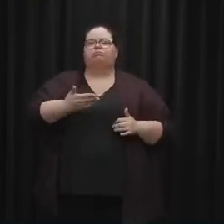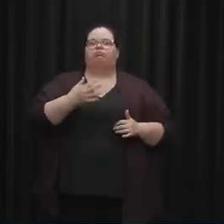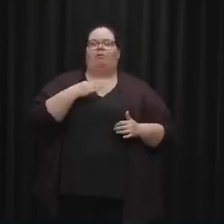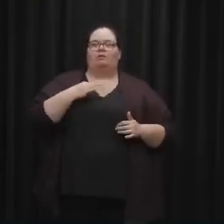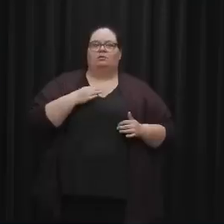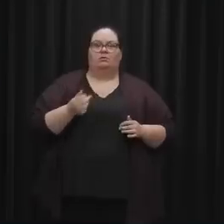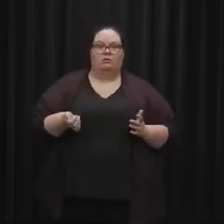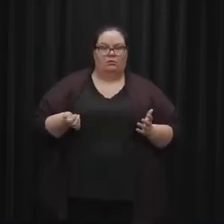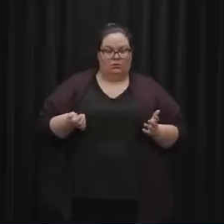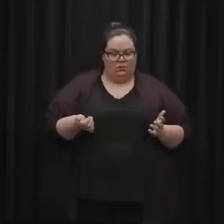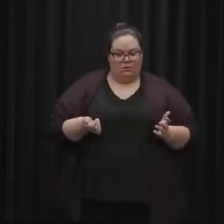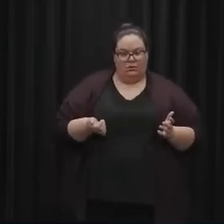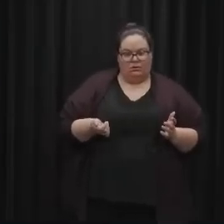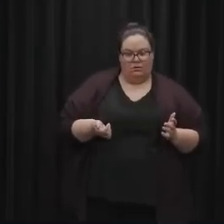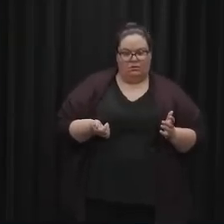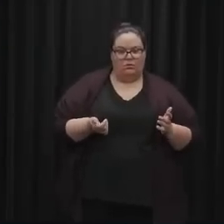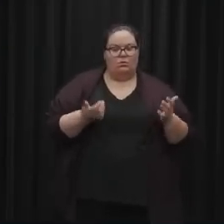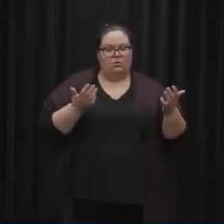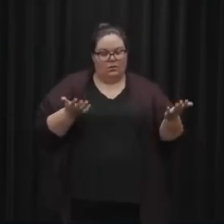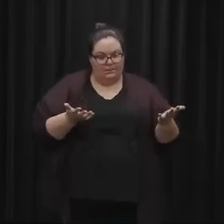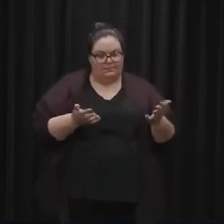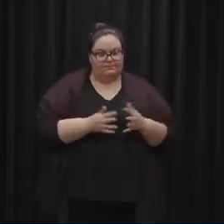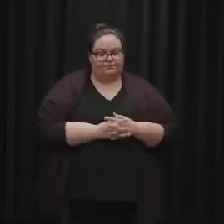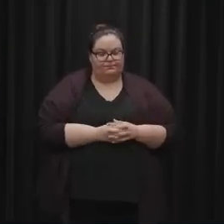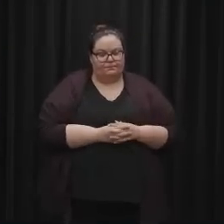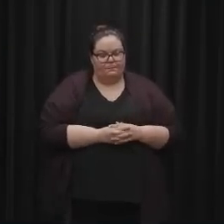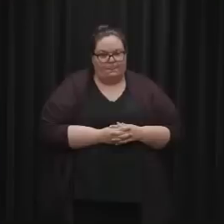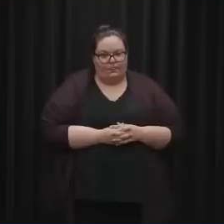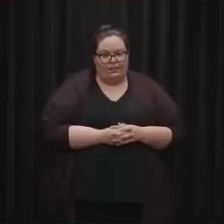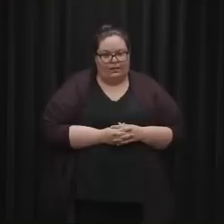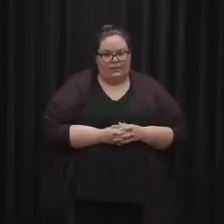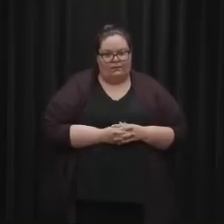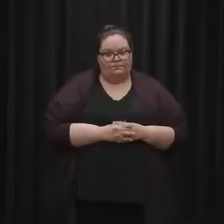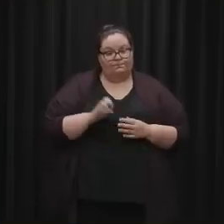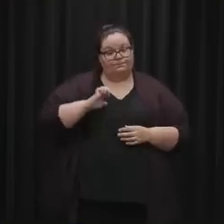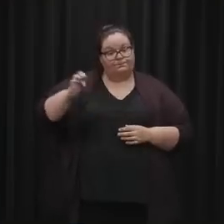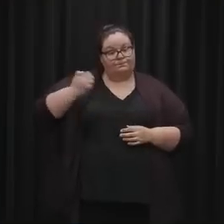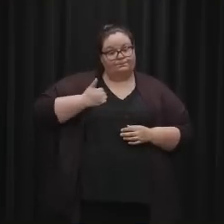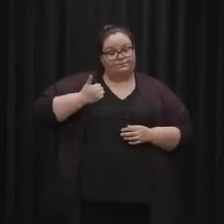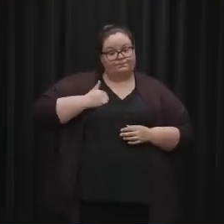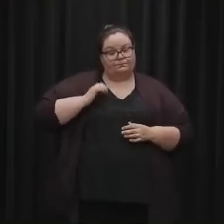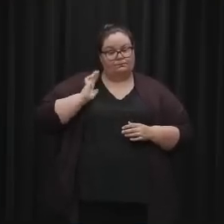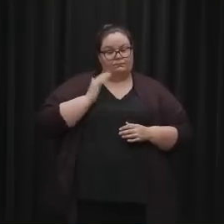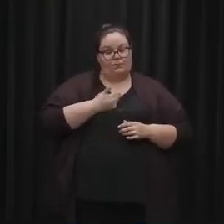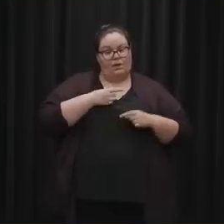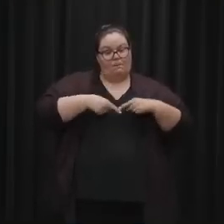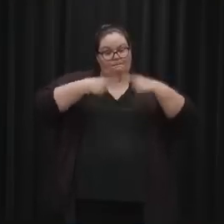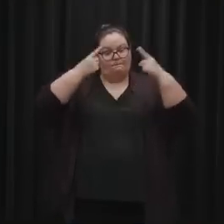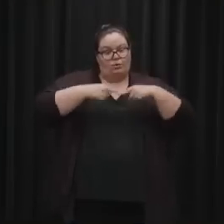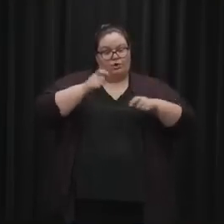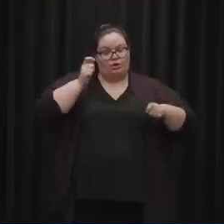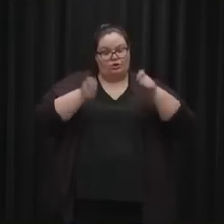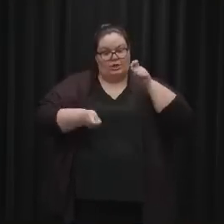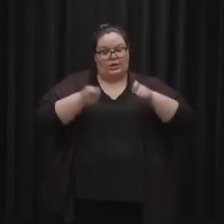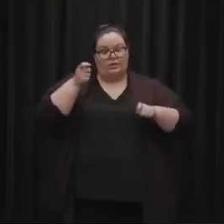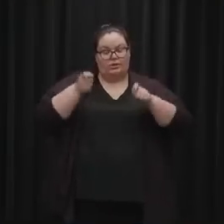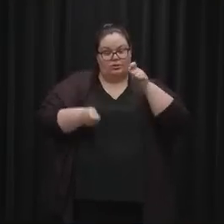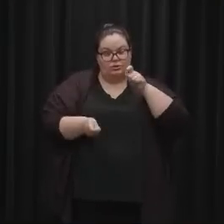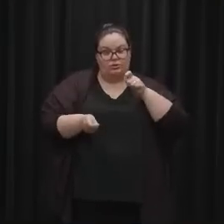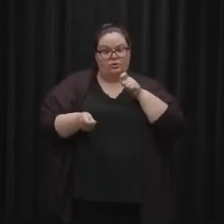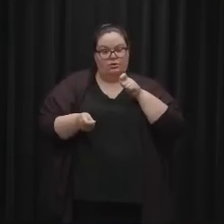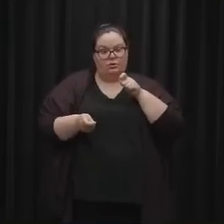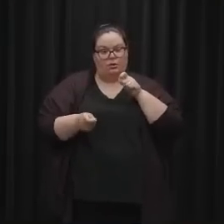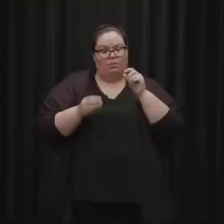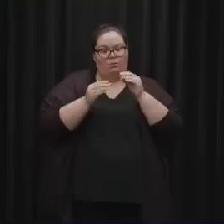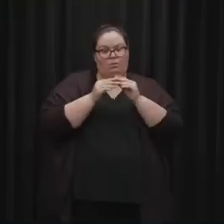Well, certainly the changes to the borders within Atlantic Canada would be a big part of freeing up people to be